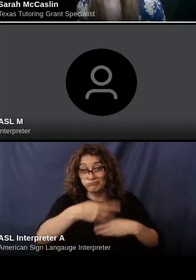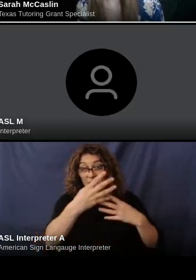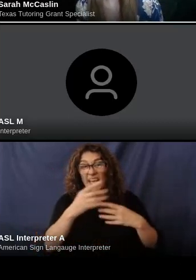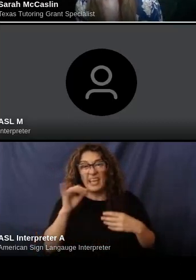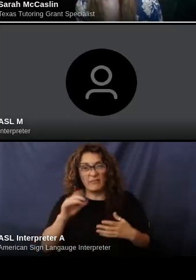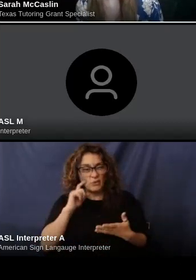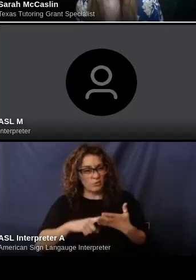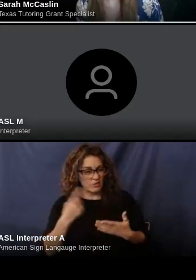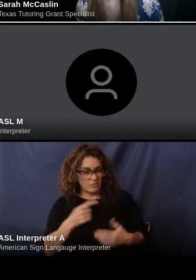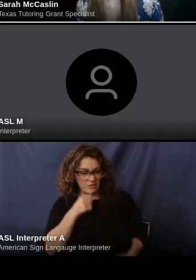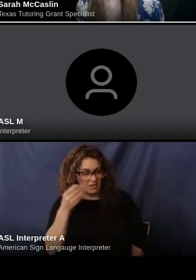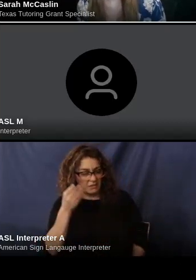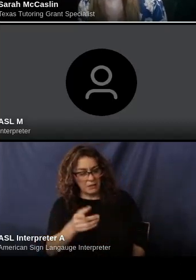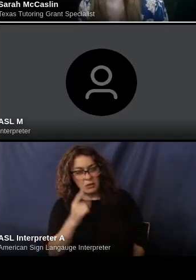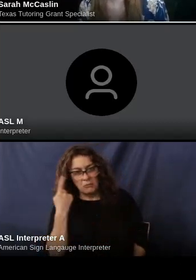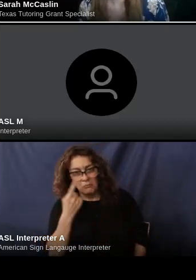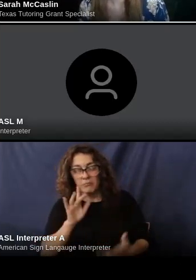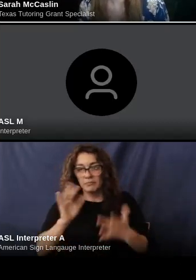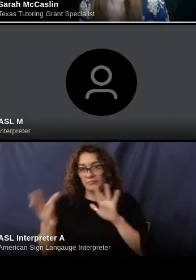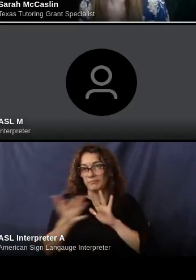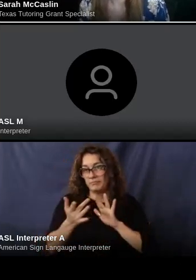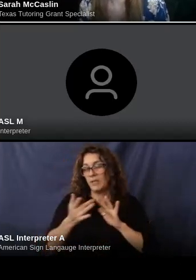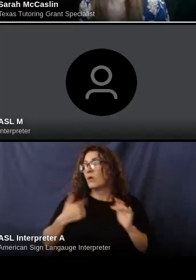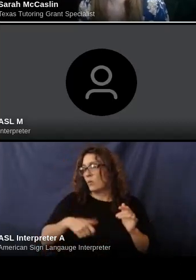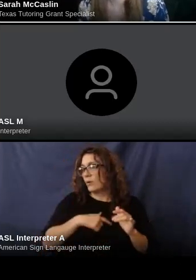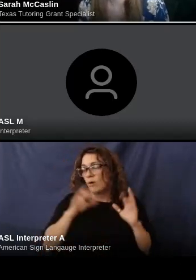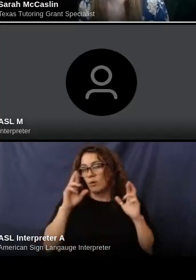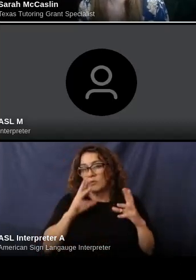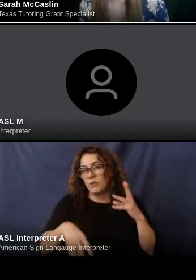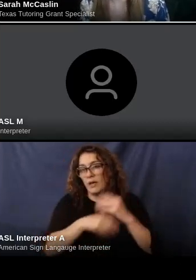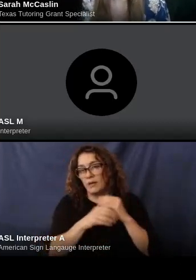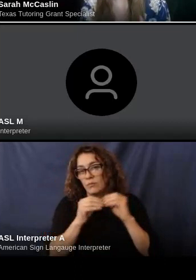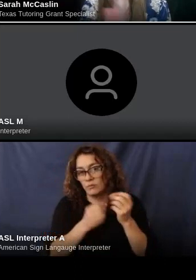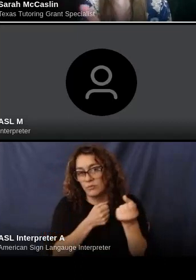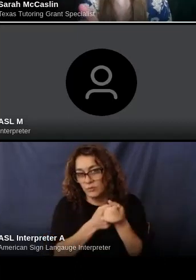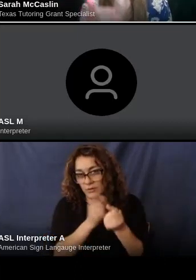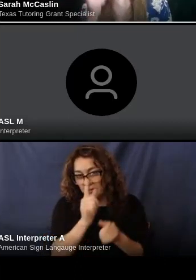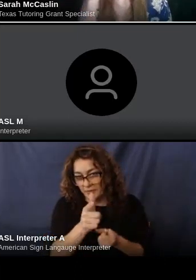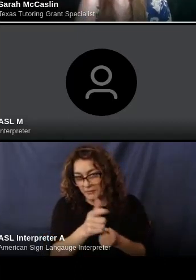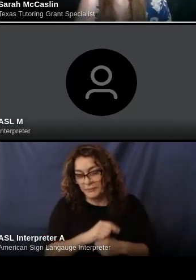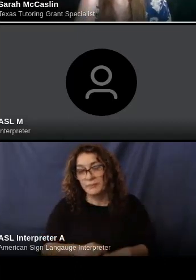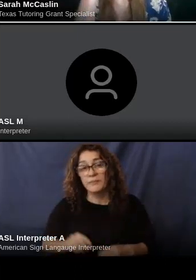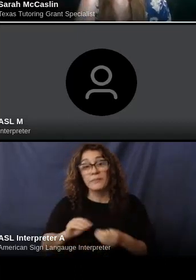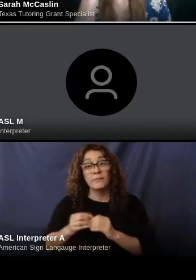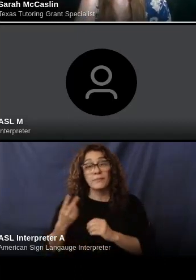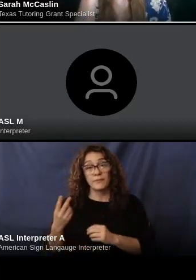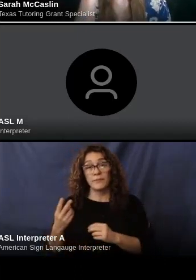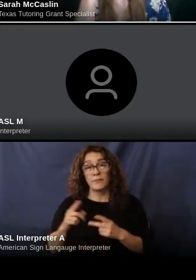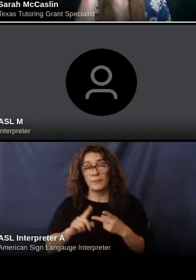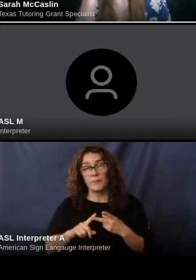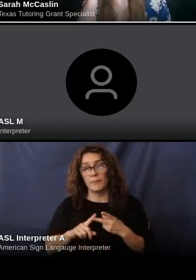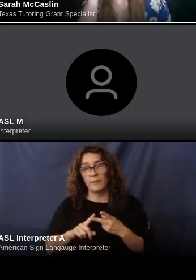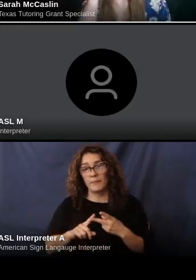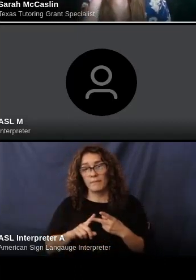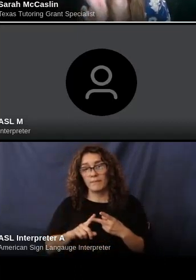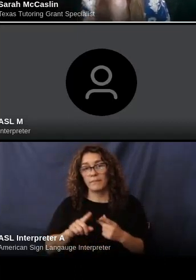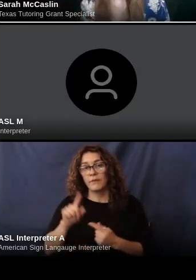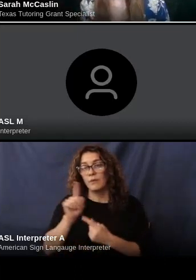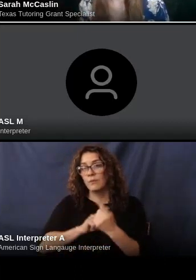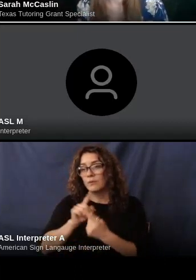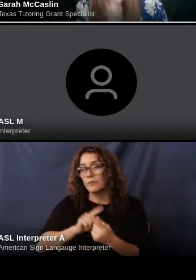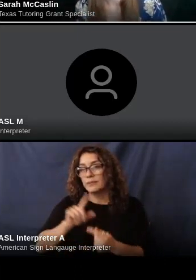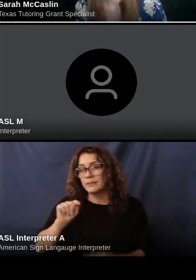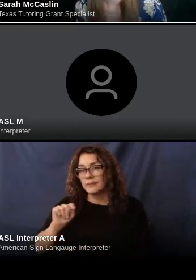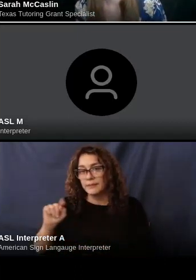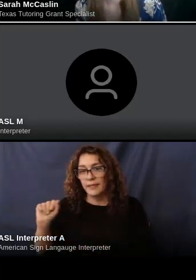future as more integrated supports. The second thing their grant allows them to do is provide you guys with